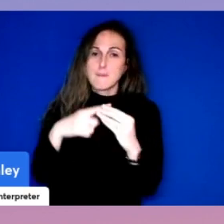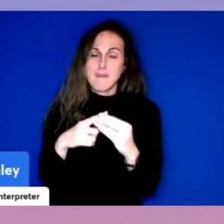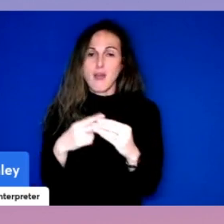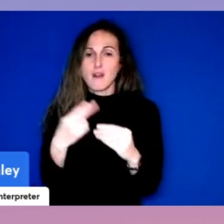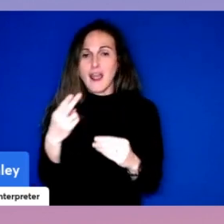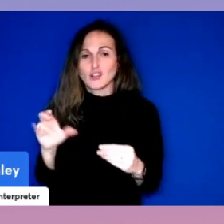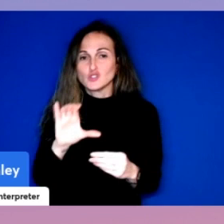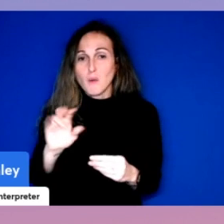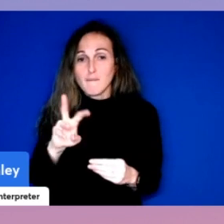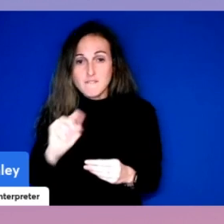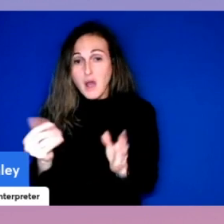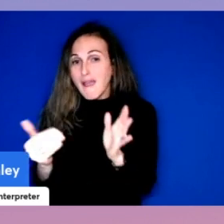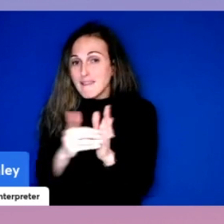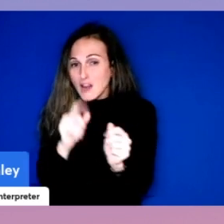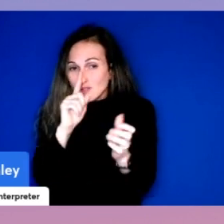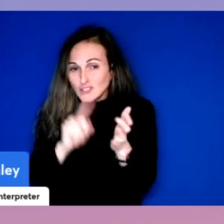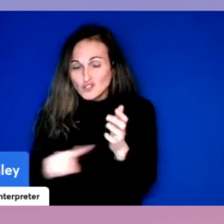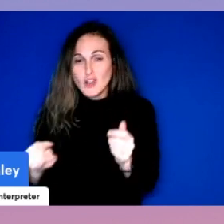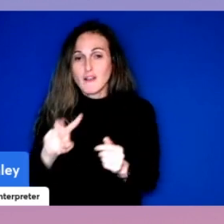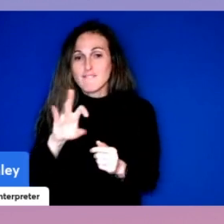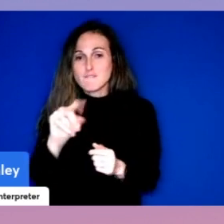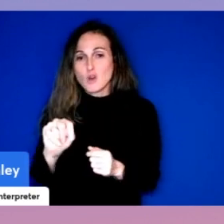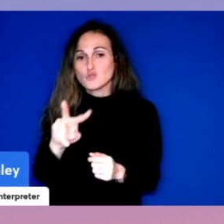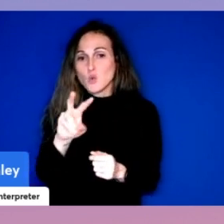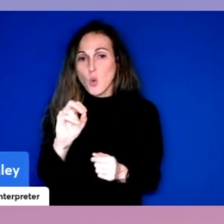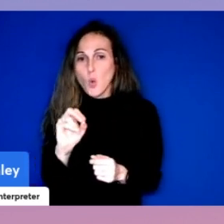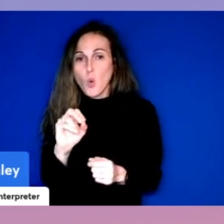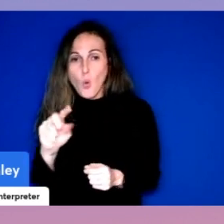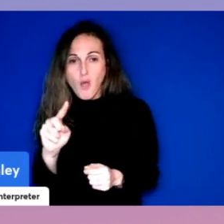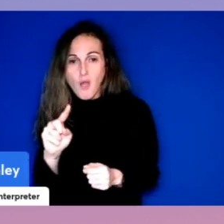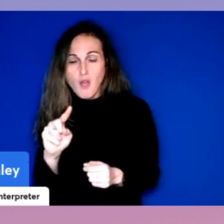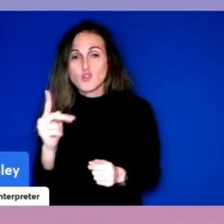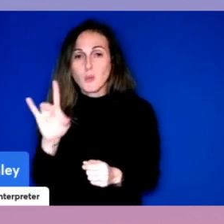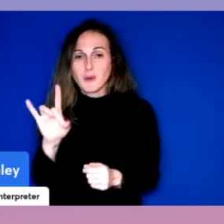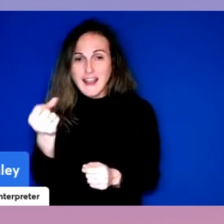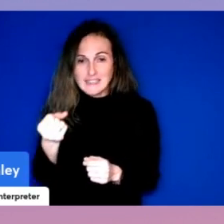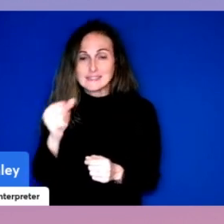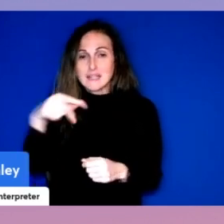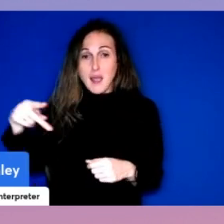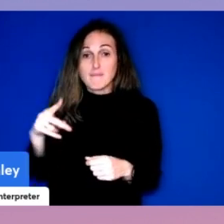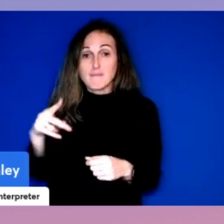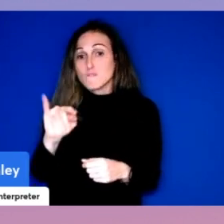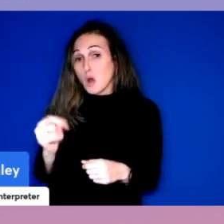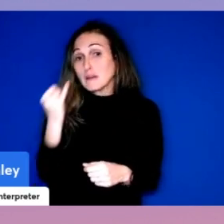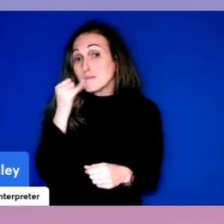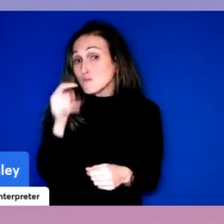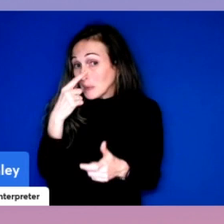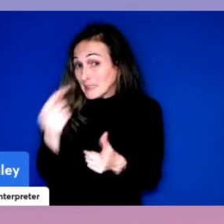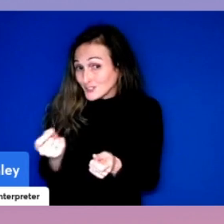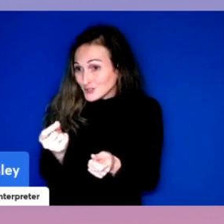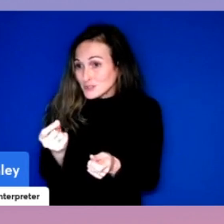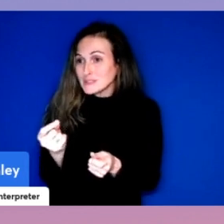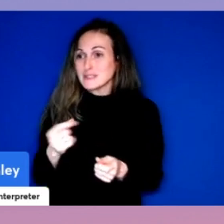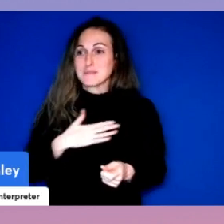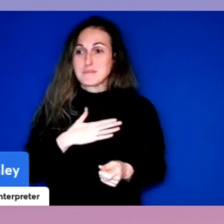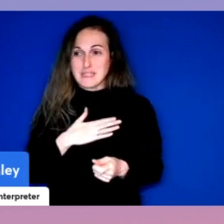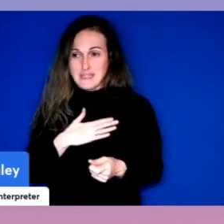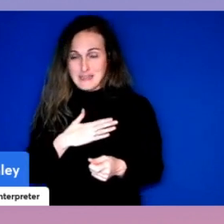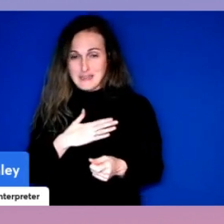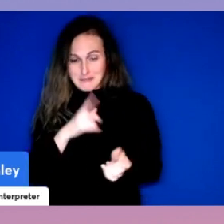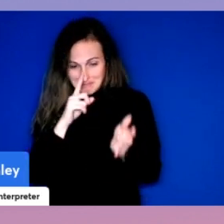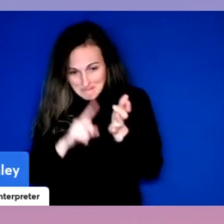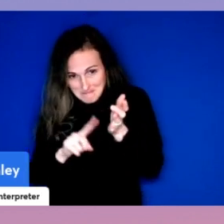201 Kubernetes applications with Vault. If that is something that interests you, please take a look at